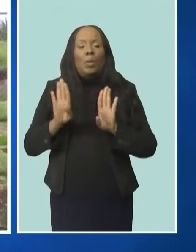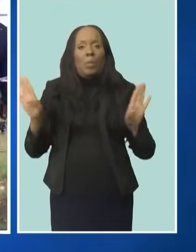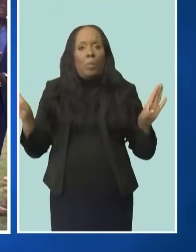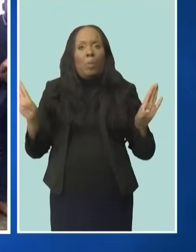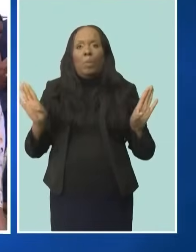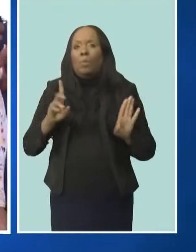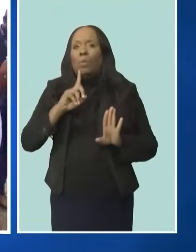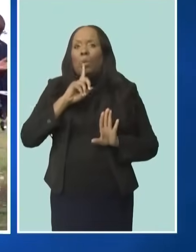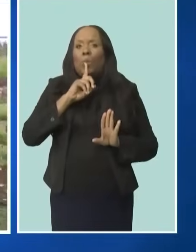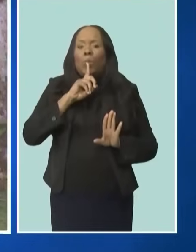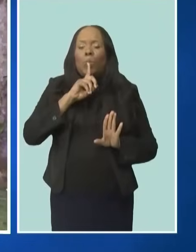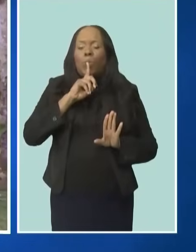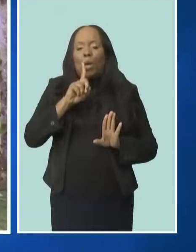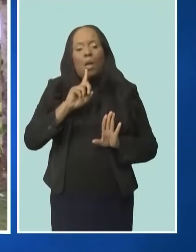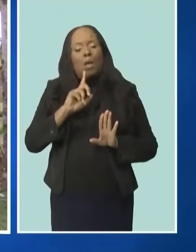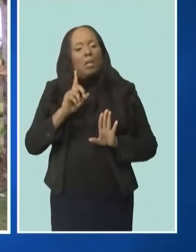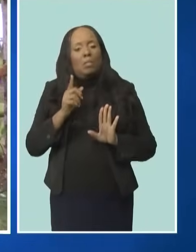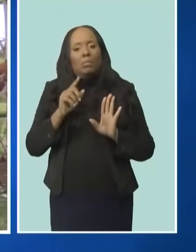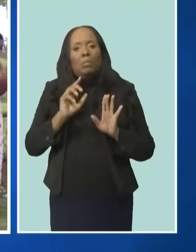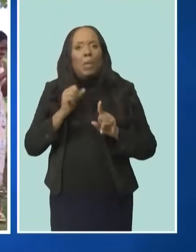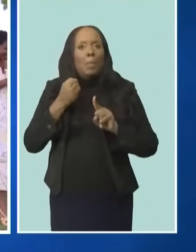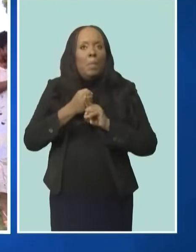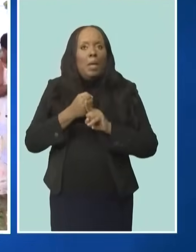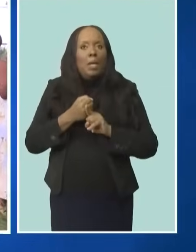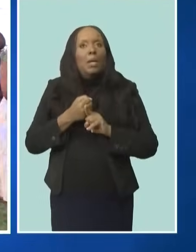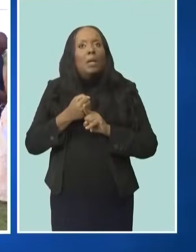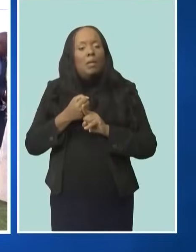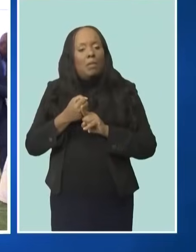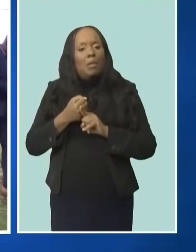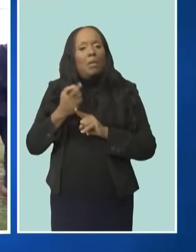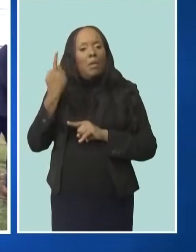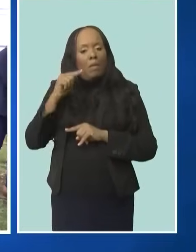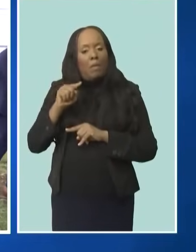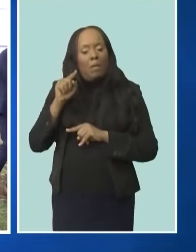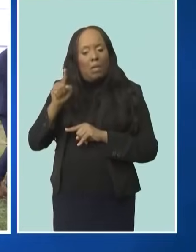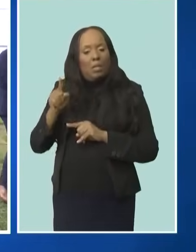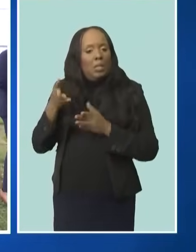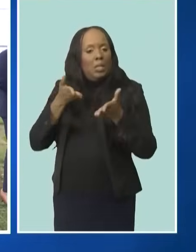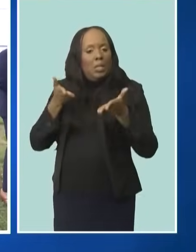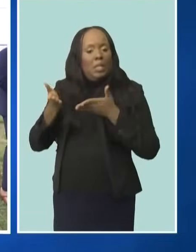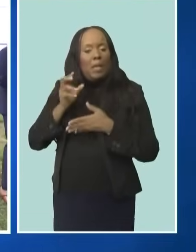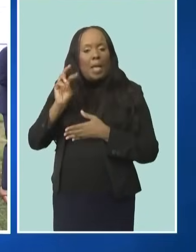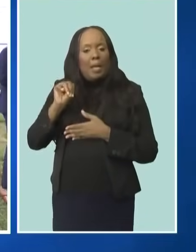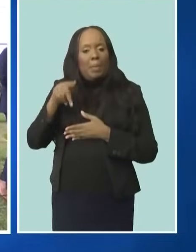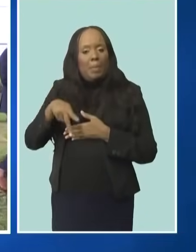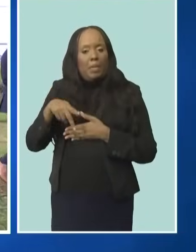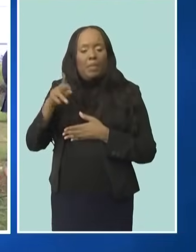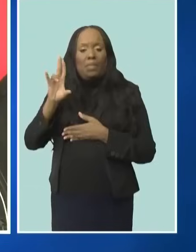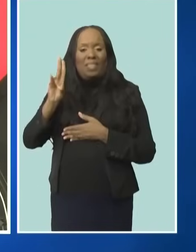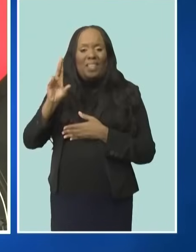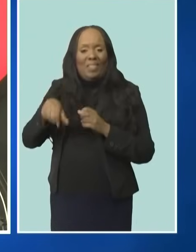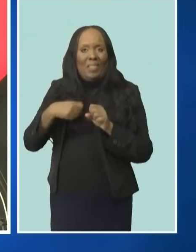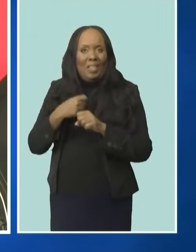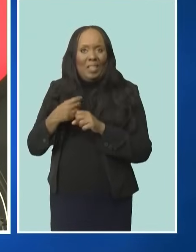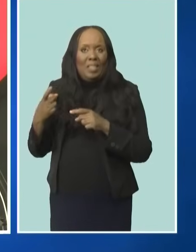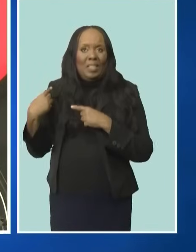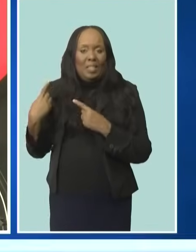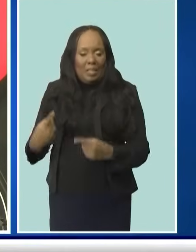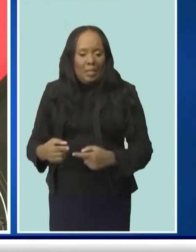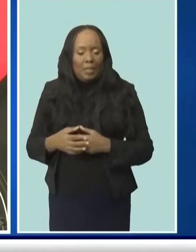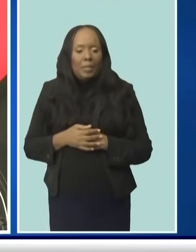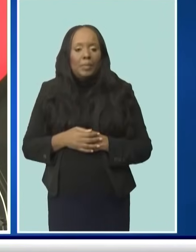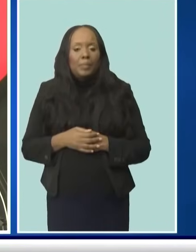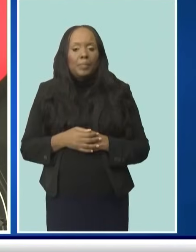signature action in the constituency. He has served as Member of Parliament for the past 7 years. Roads will continue